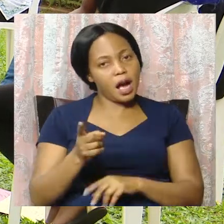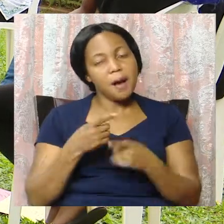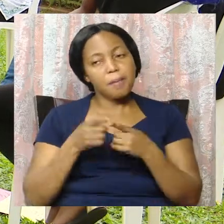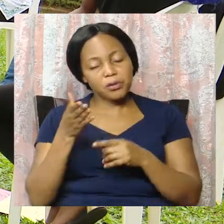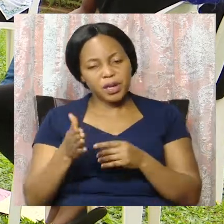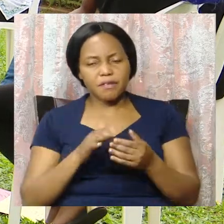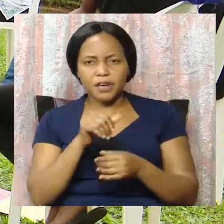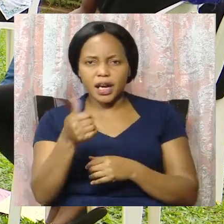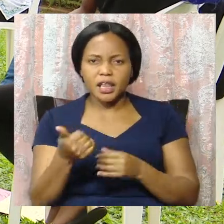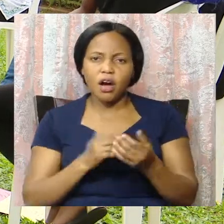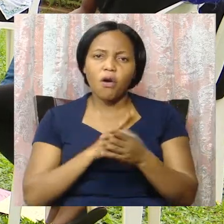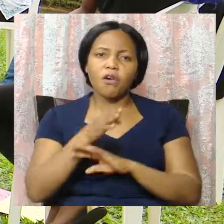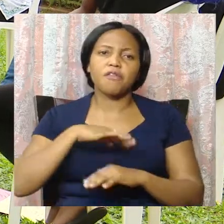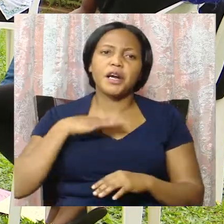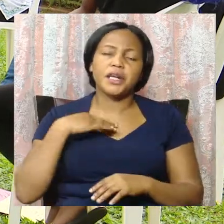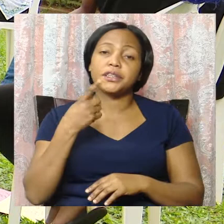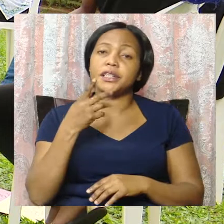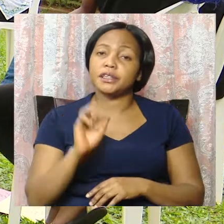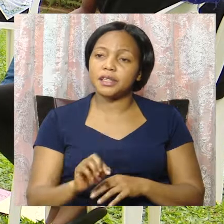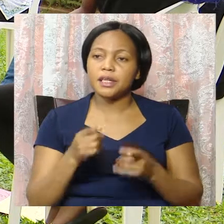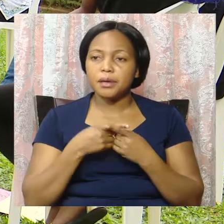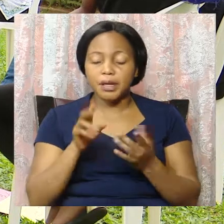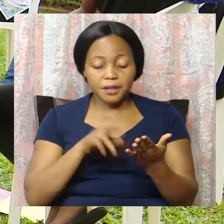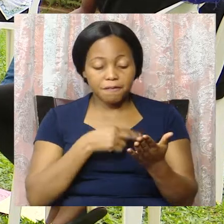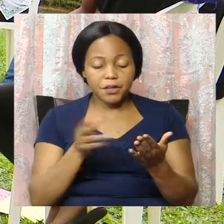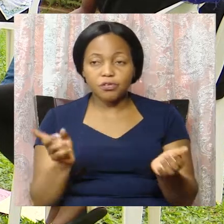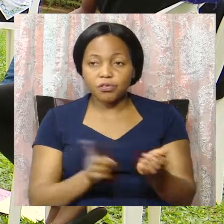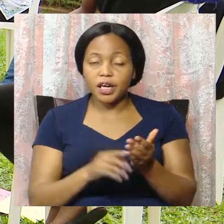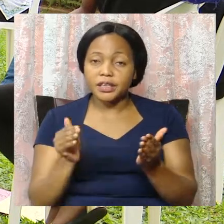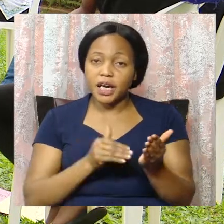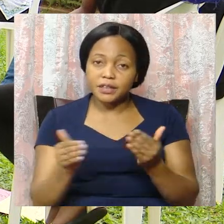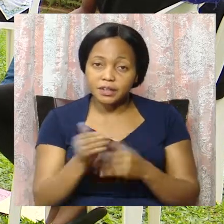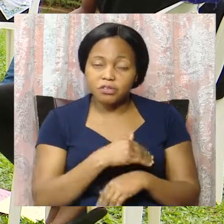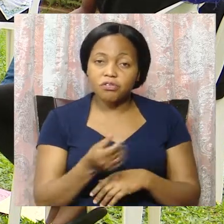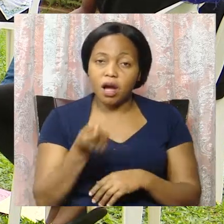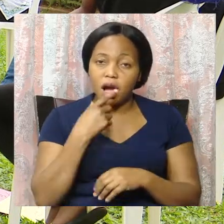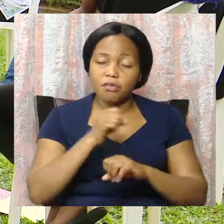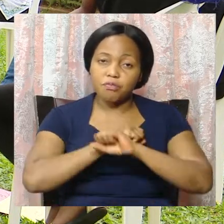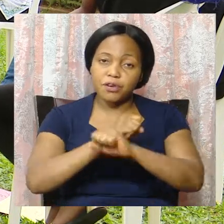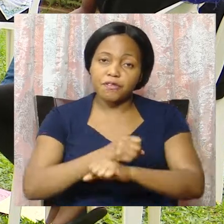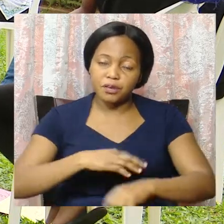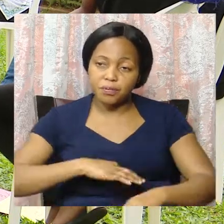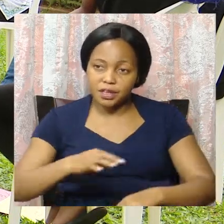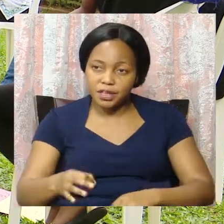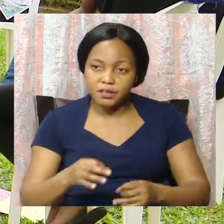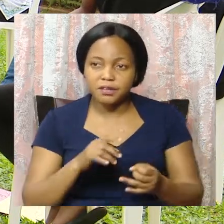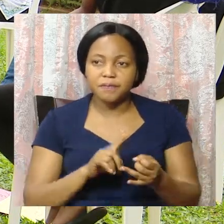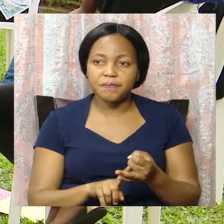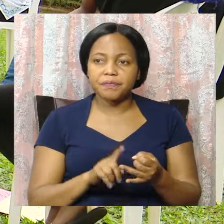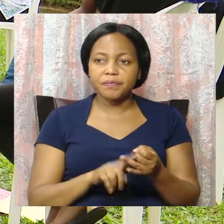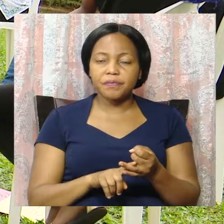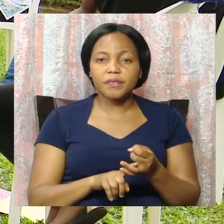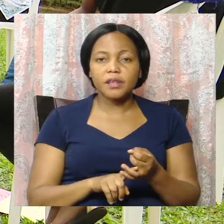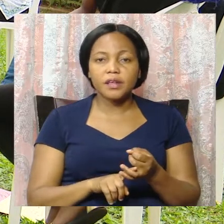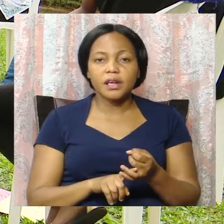there are some who are of age, they are over 18, and they have not had access to contraception, access to